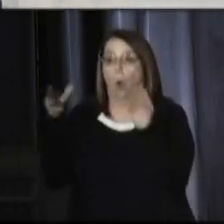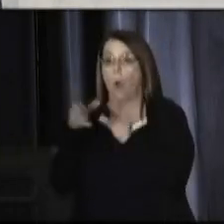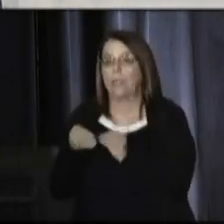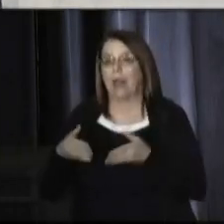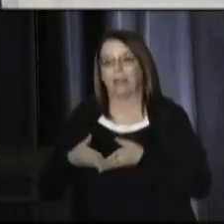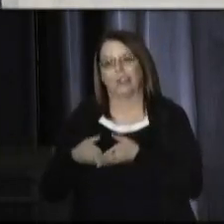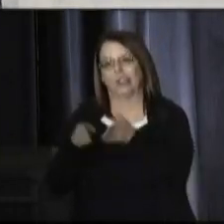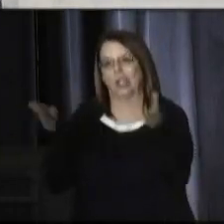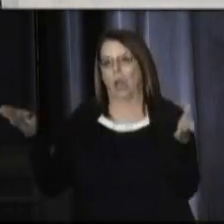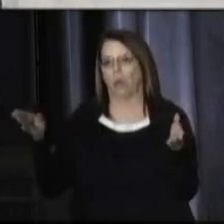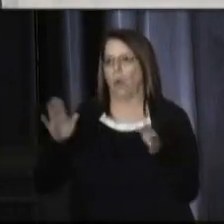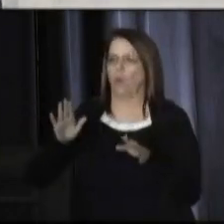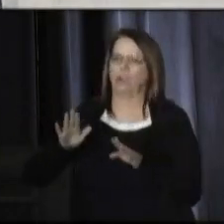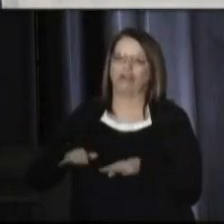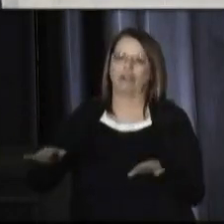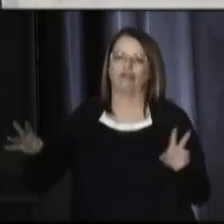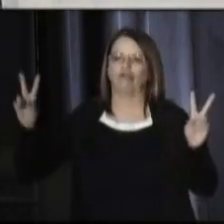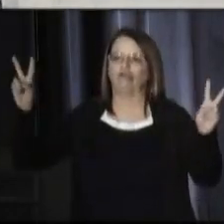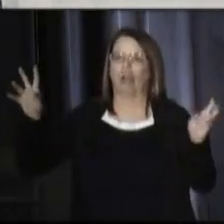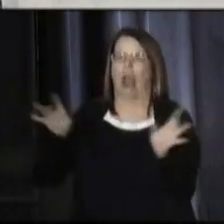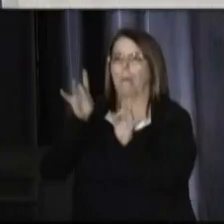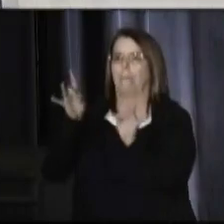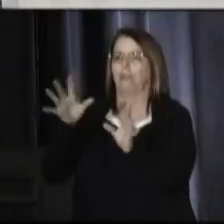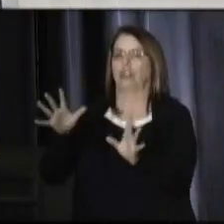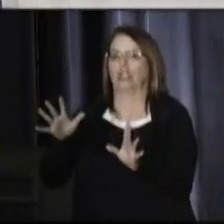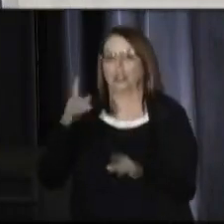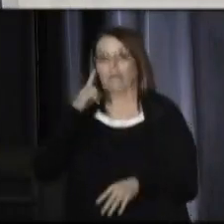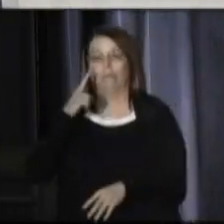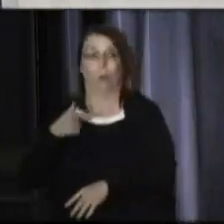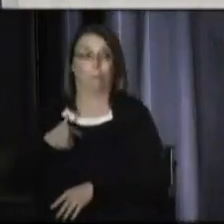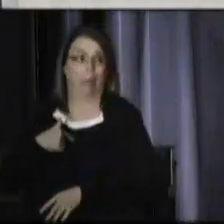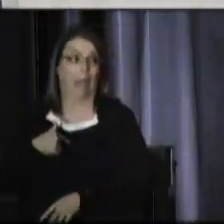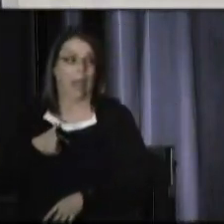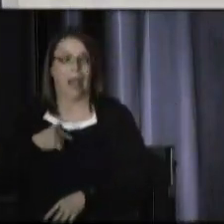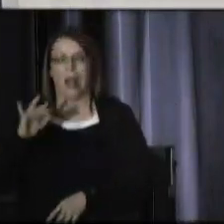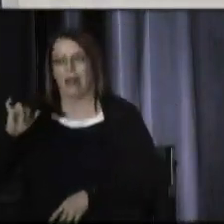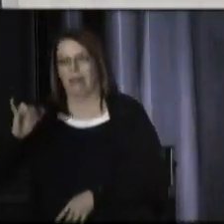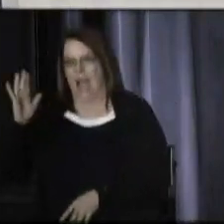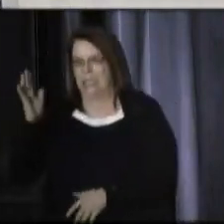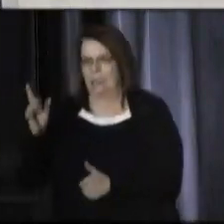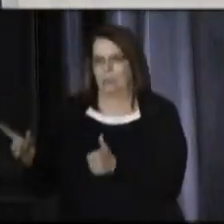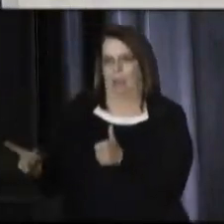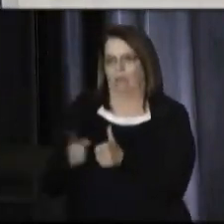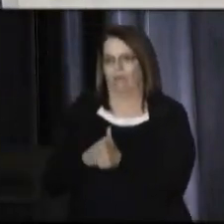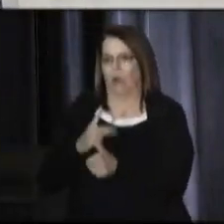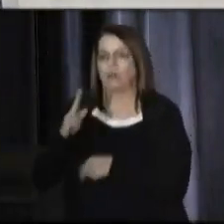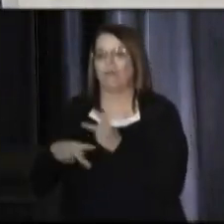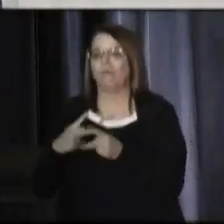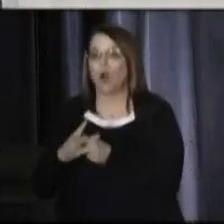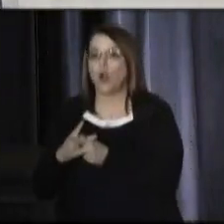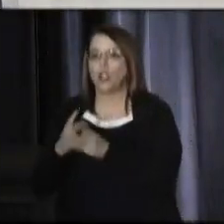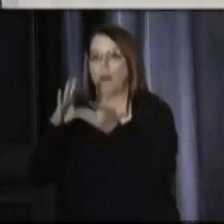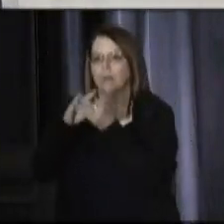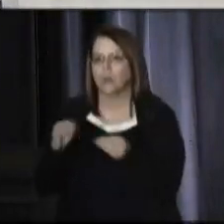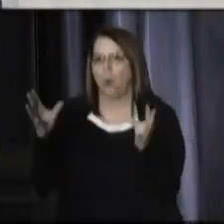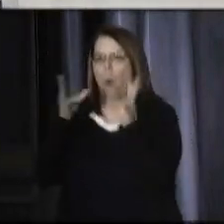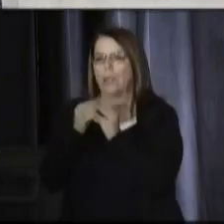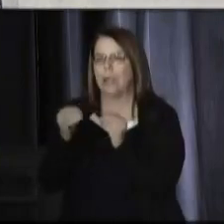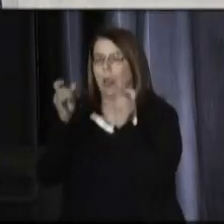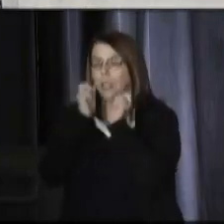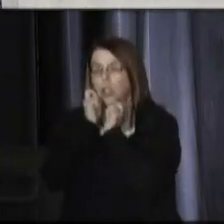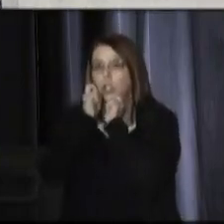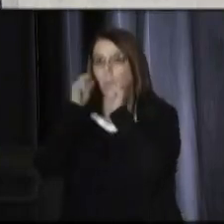I leave the forks. I leave the hammers. I leave the bones. I am left with love. I leave the boiled coins, the thin